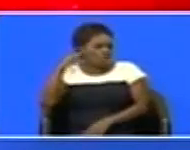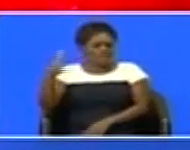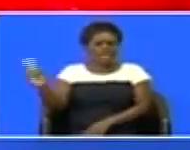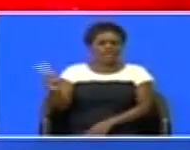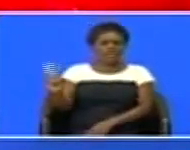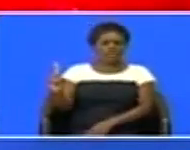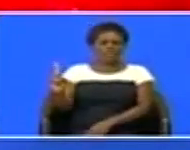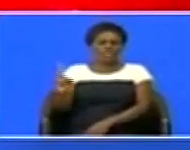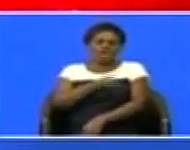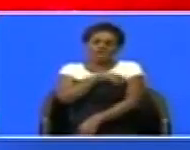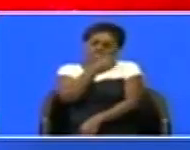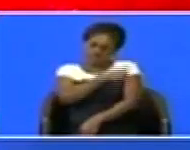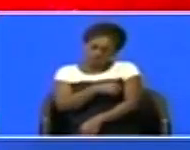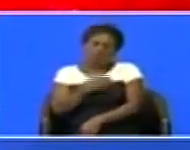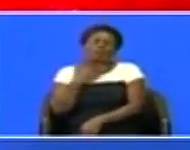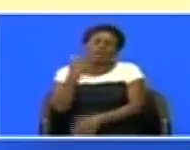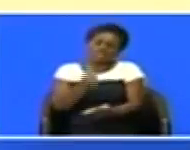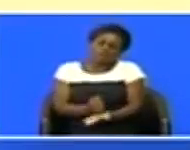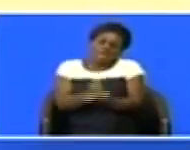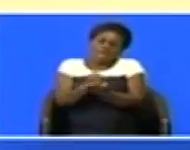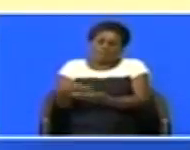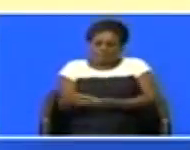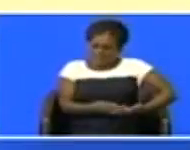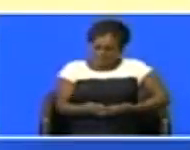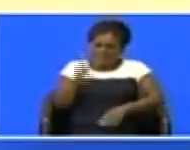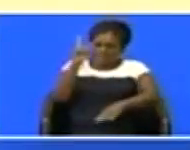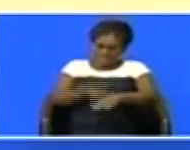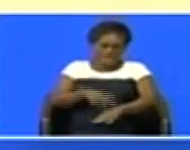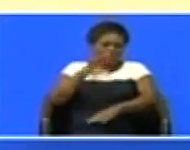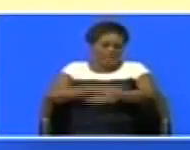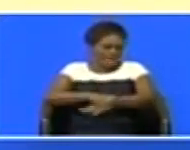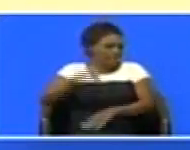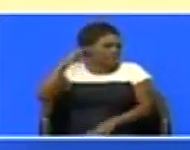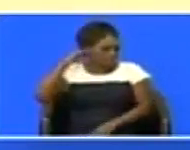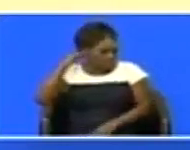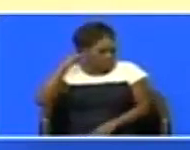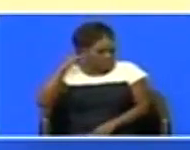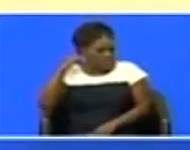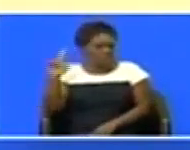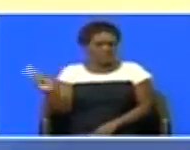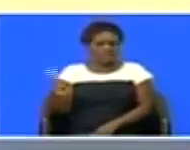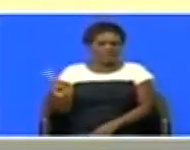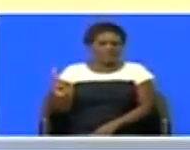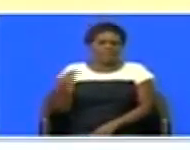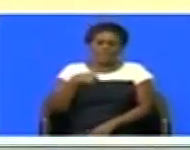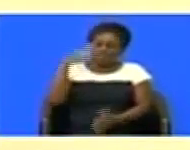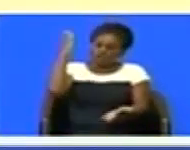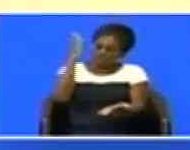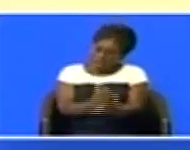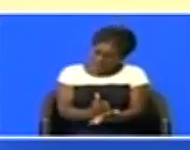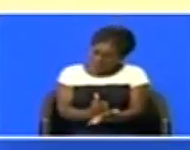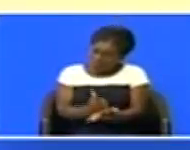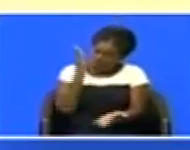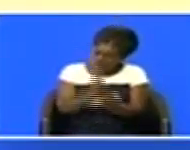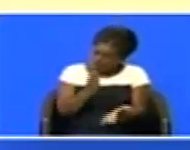hospital expressing their wish to help the children. When we were called from Nairobi hospital, there's no way I could confirm whether it is true